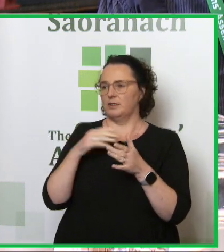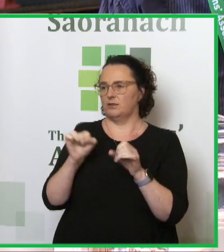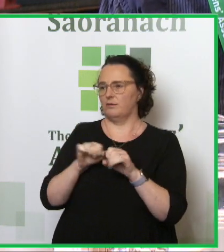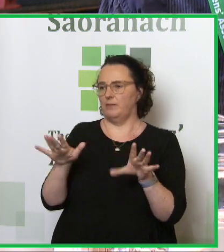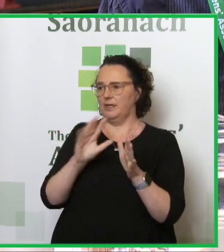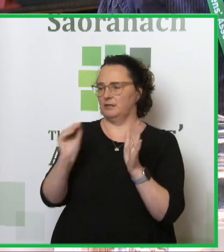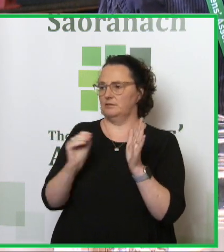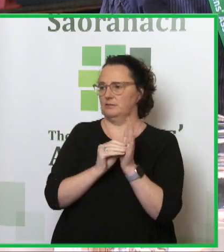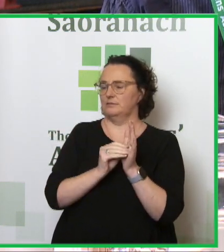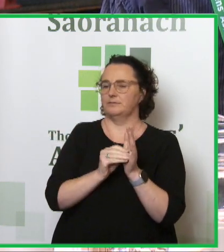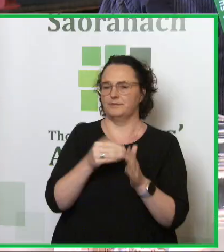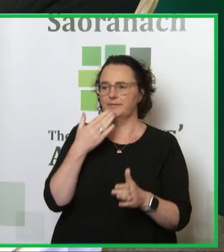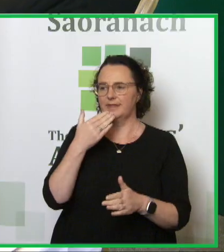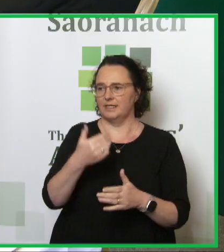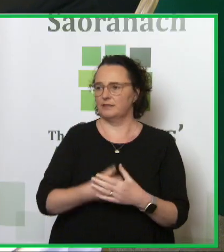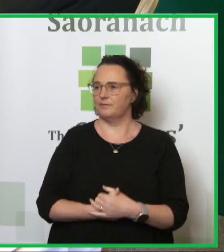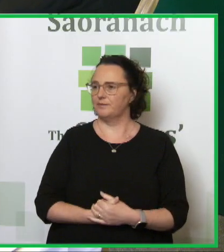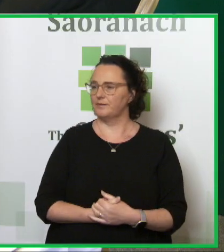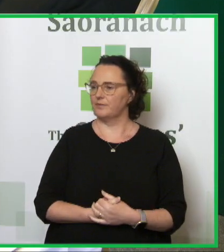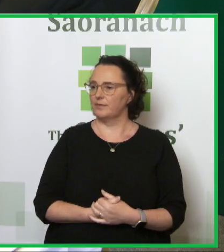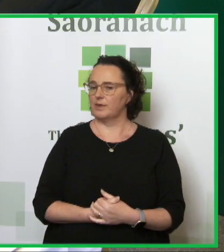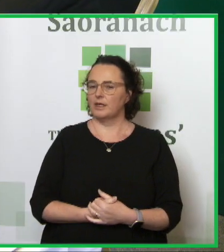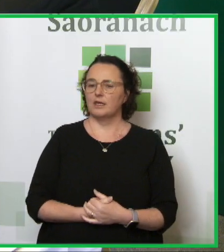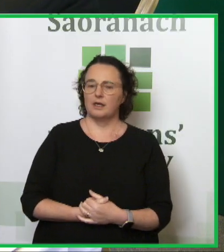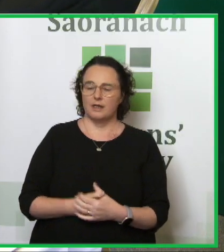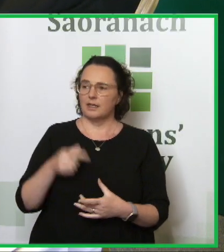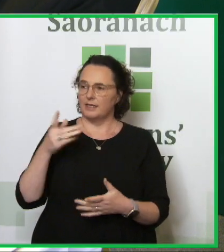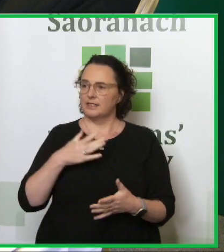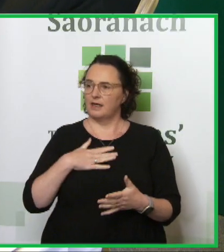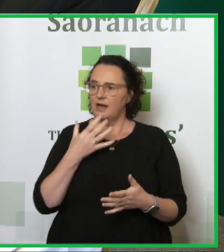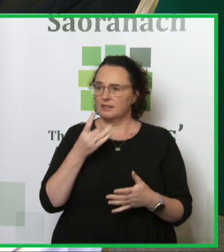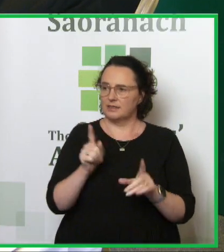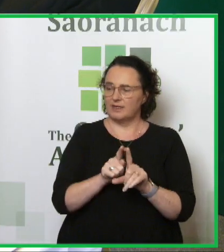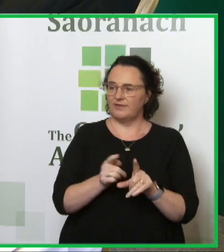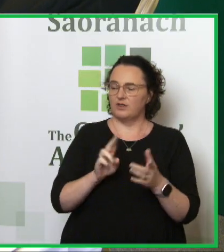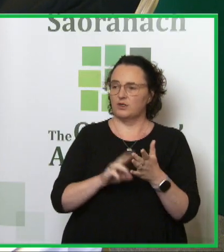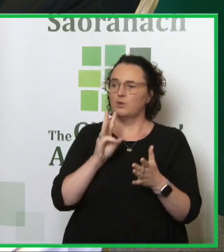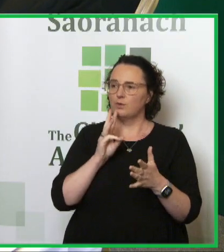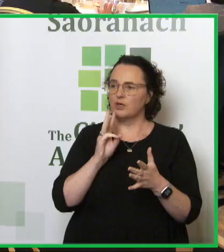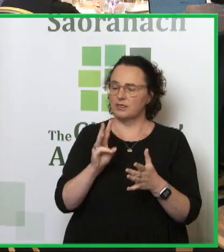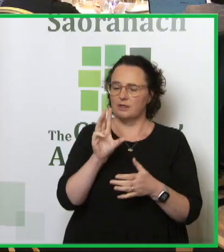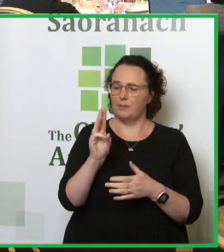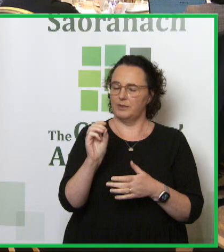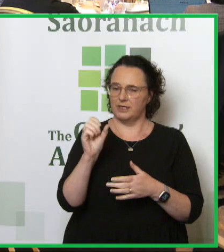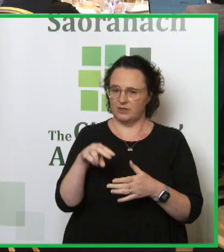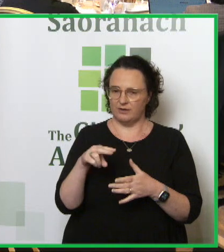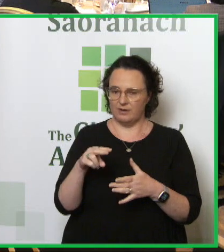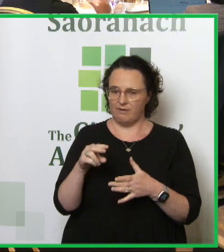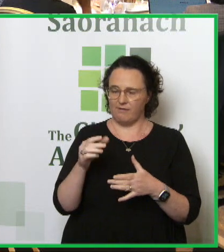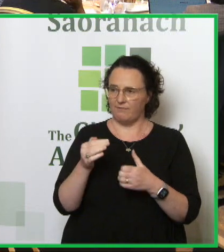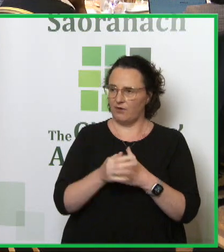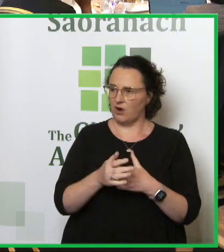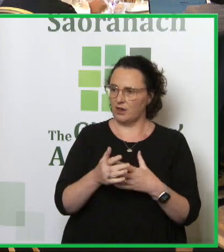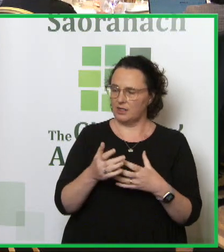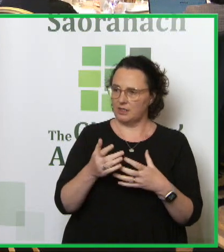noted, okay? Thanks, Rebecca. Can I just also add to that, if you're going to say possession, it's either possession for personal use or possession for